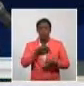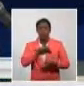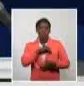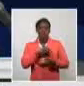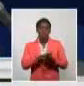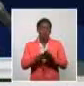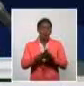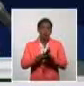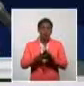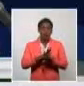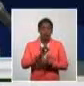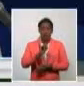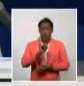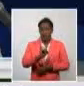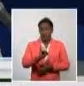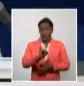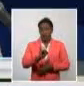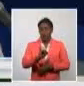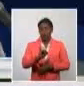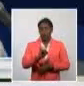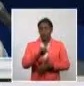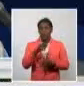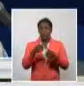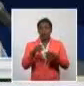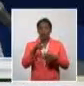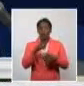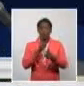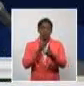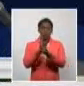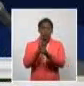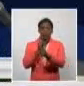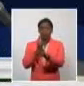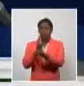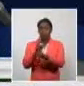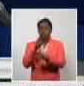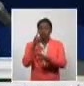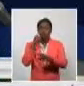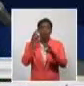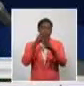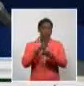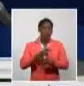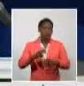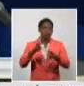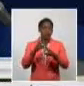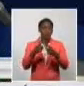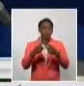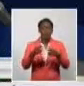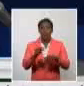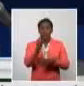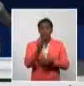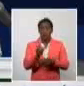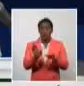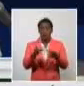contact, they would have not been detected unless they had any obvious